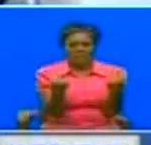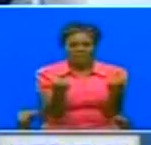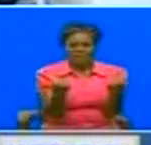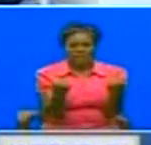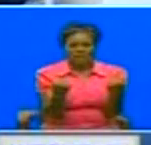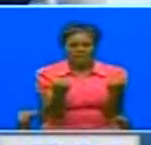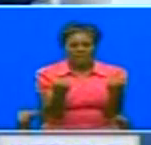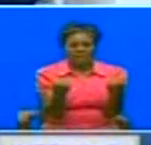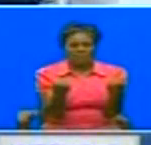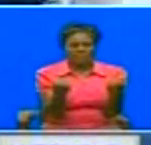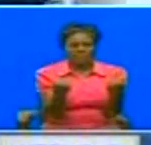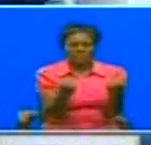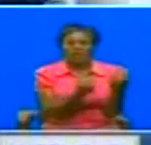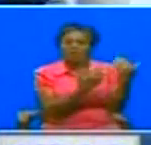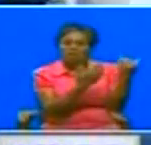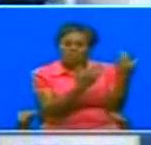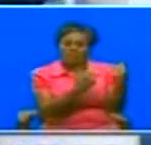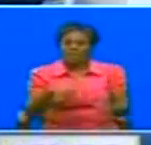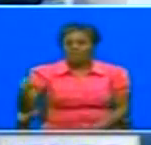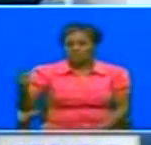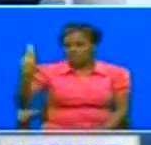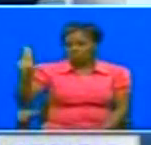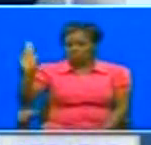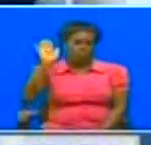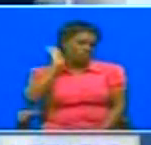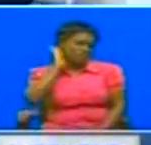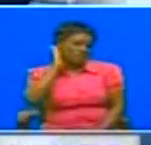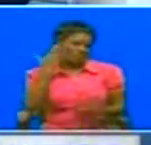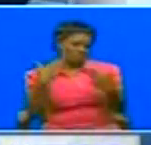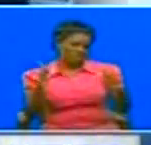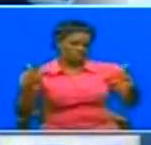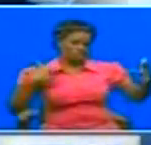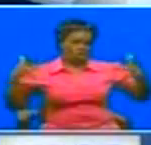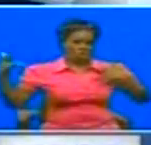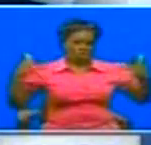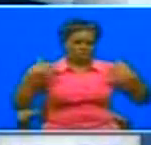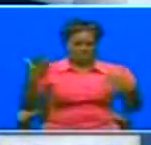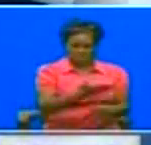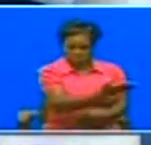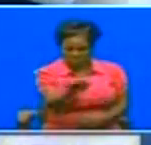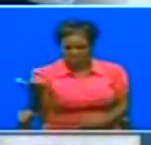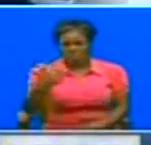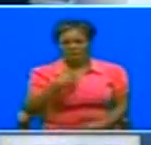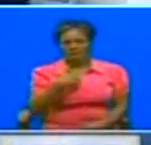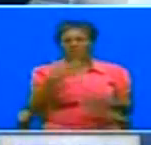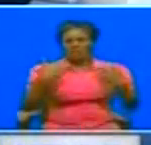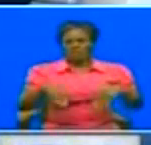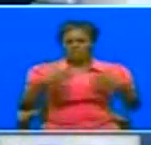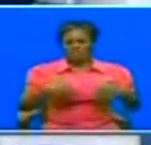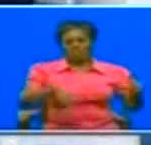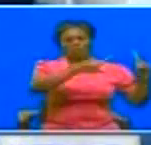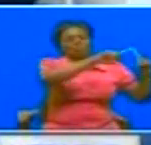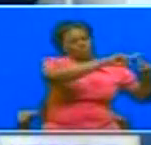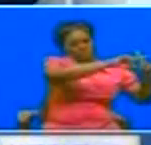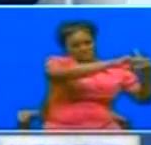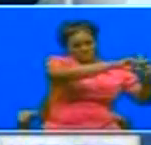in this stage, but hopefully President Uhuru Kenyatta has heard the concerns that you all do have, as well as the people living with HIV do